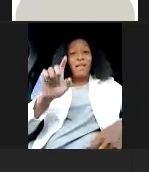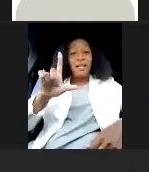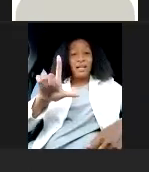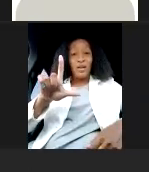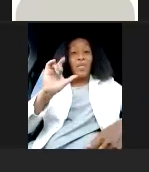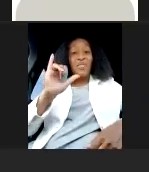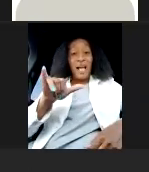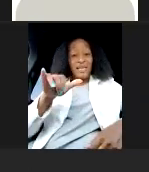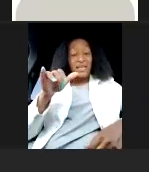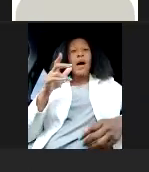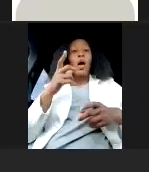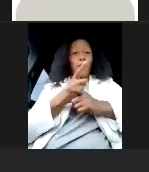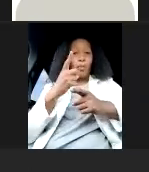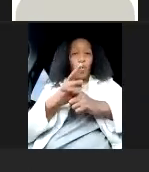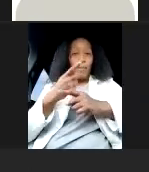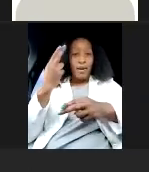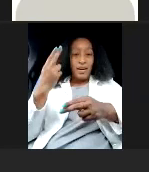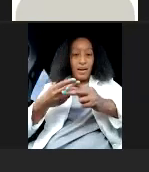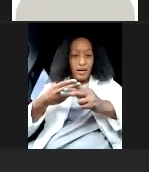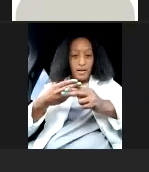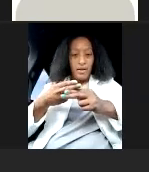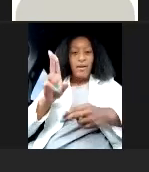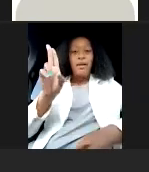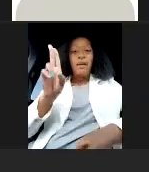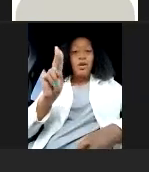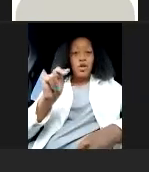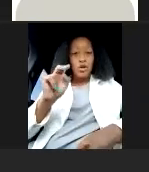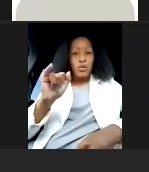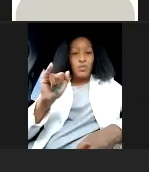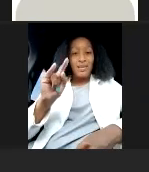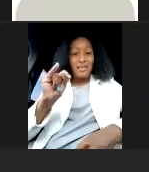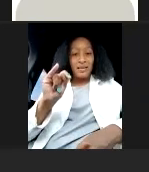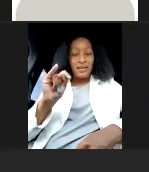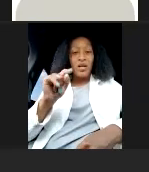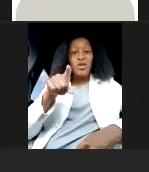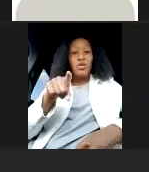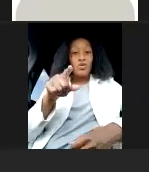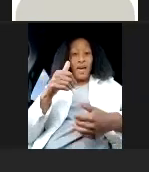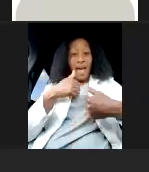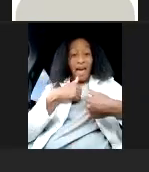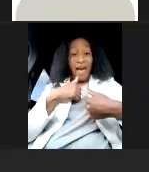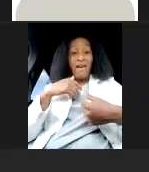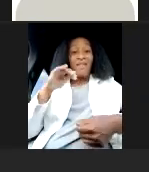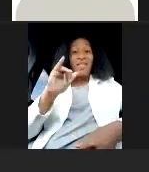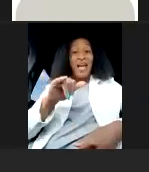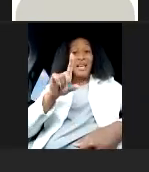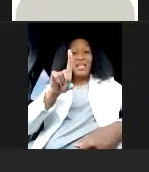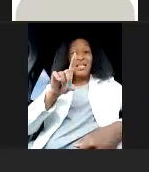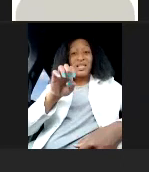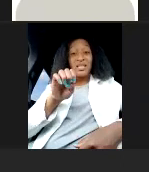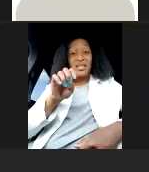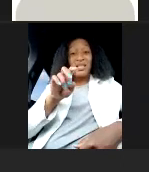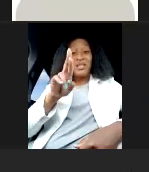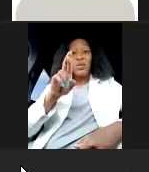So because you're dealing with this derived property density, you have to make sure that you deal with the